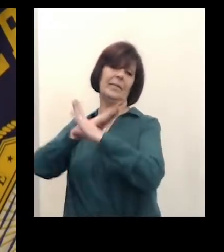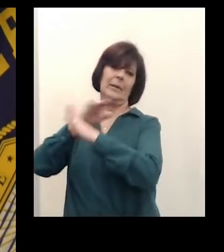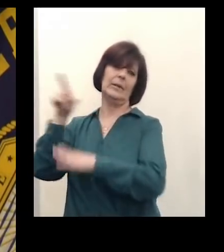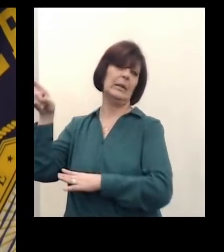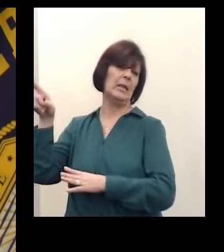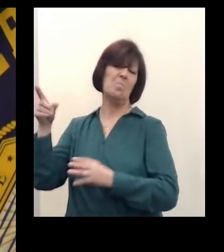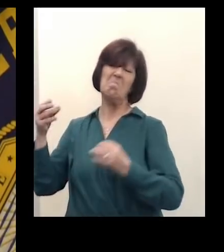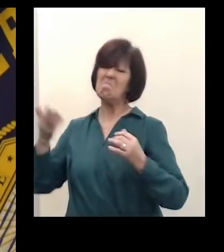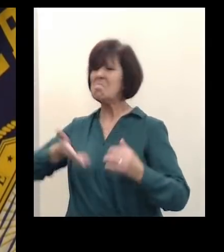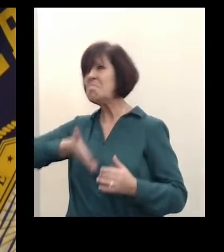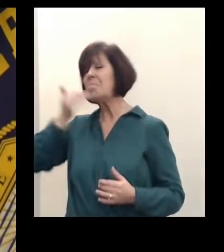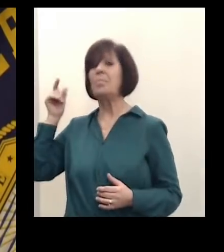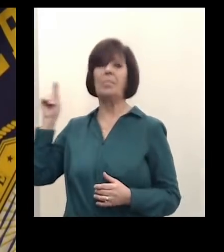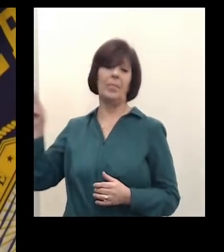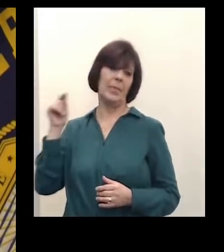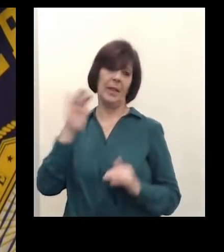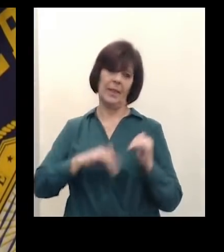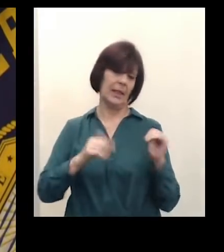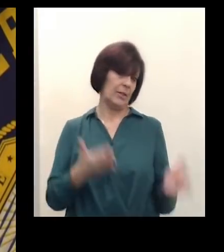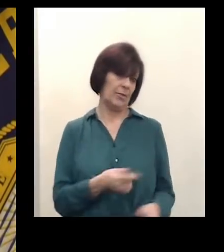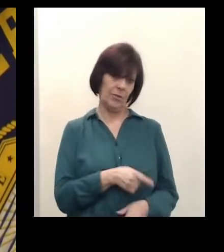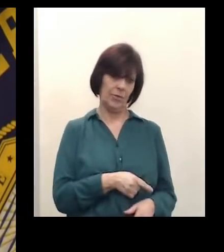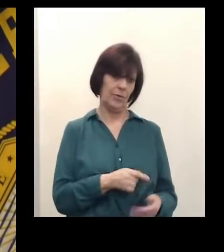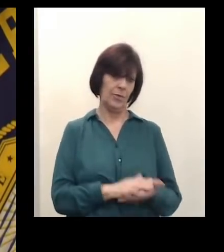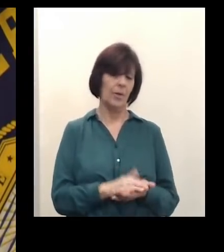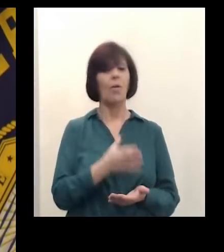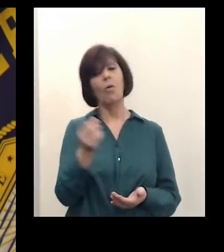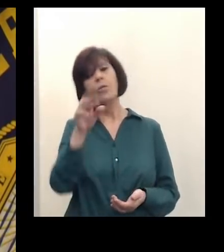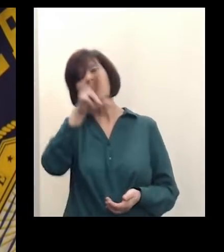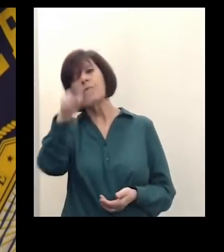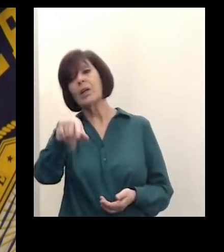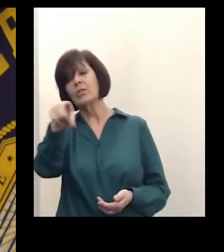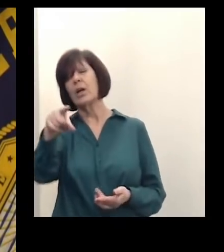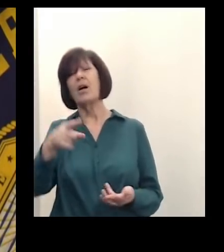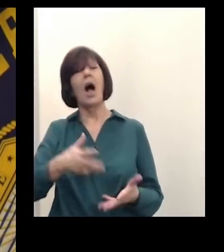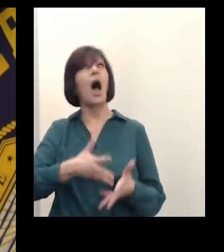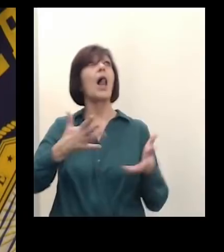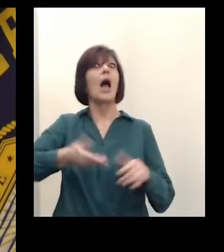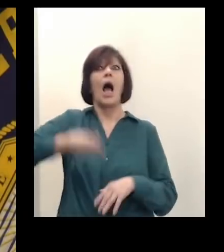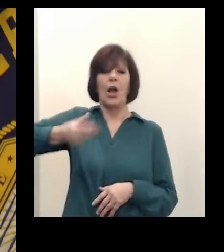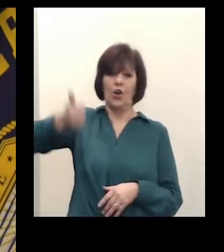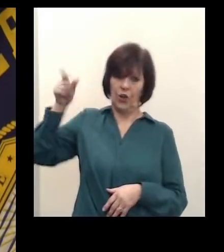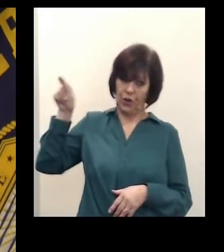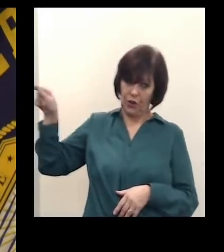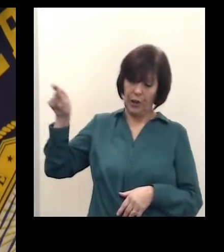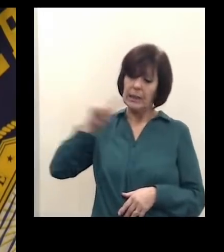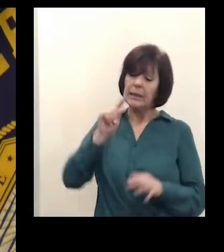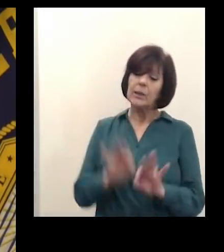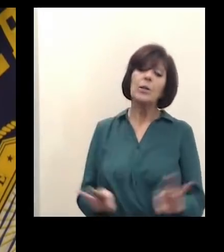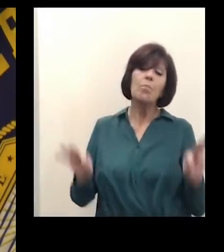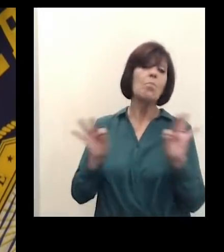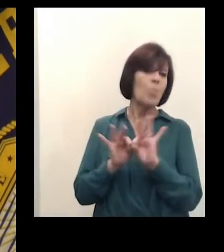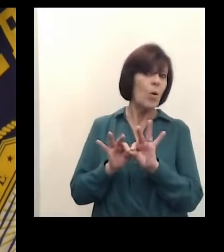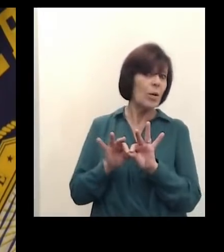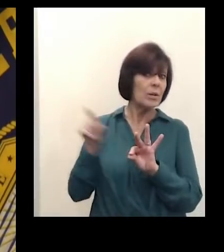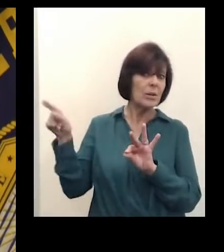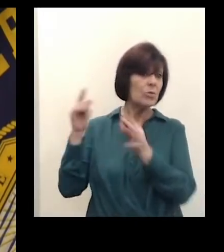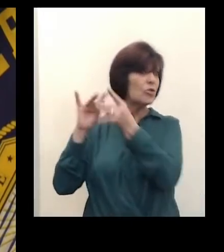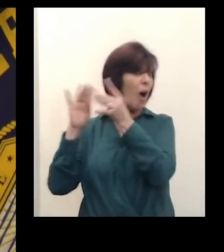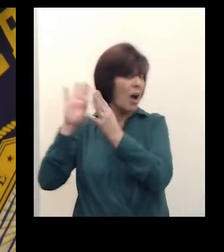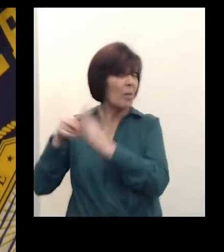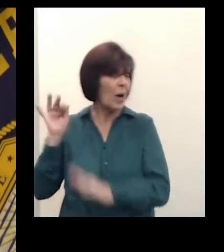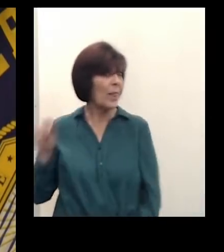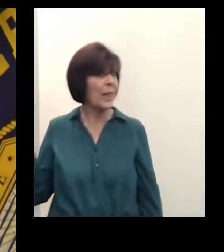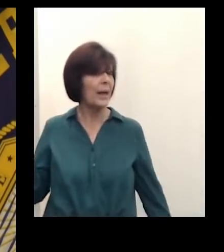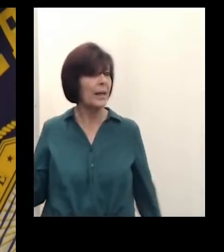York, or for that matter, in the Rochester area. Much higher. And I think it's important that that needs to be talked about and what they